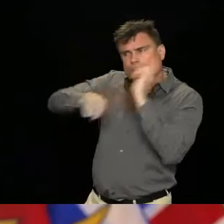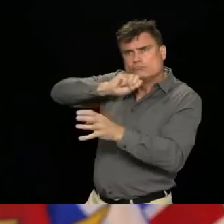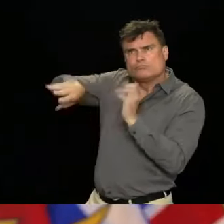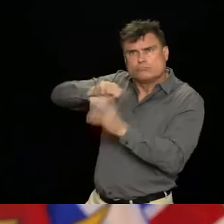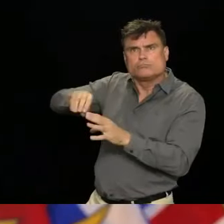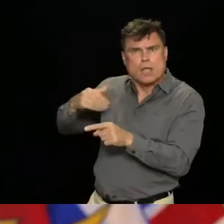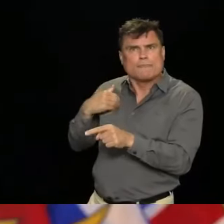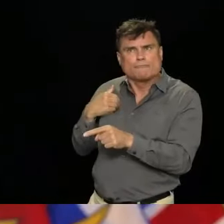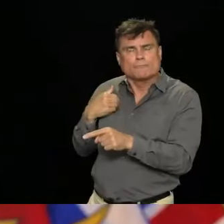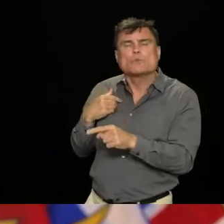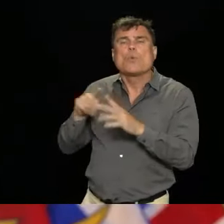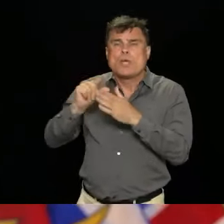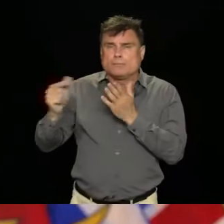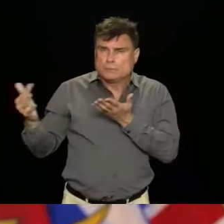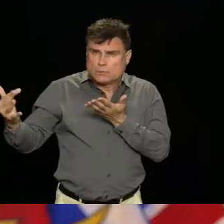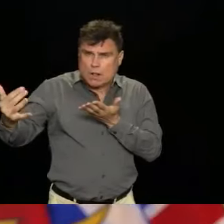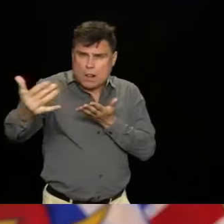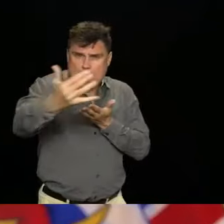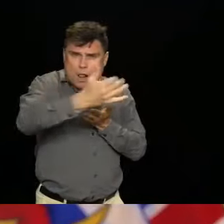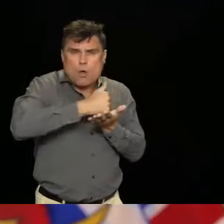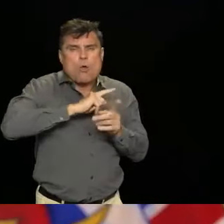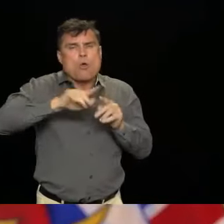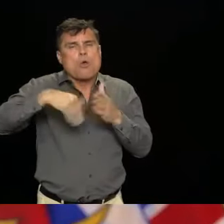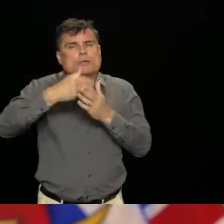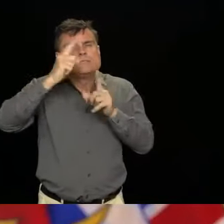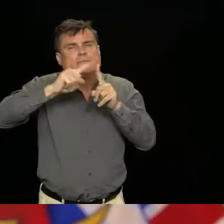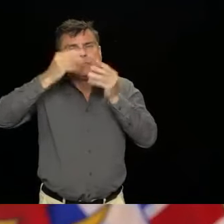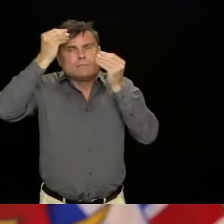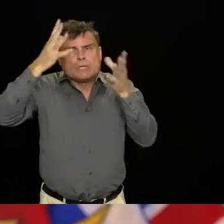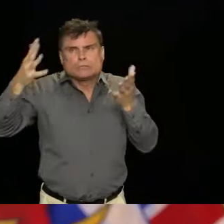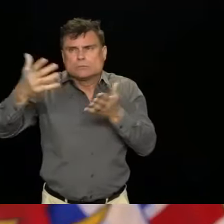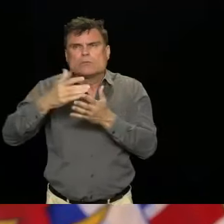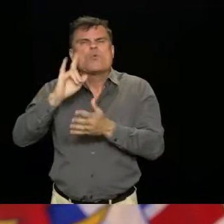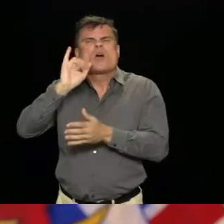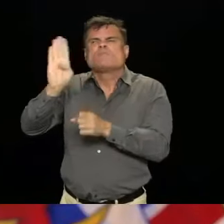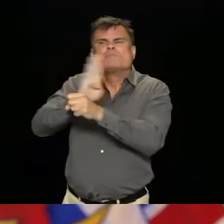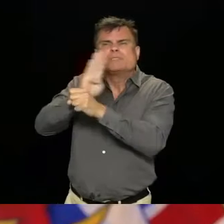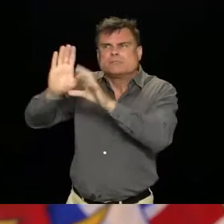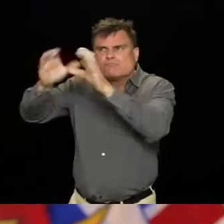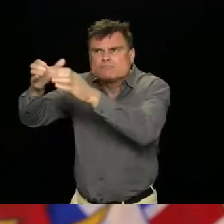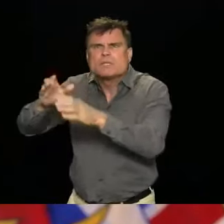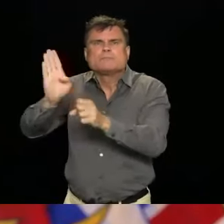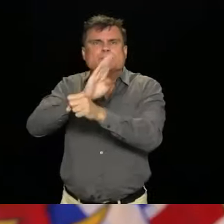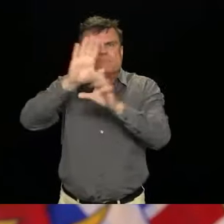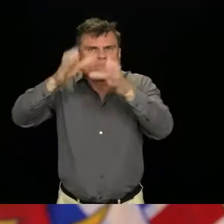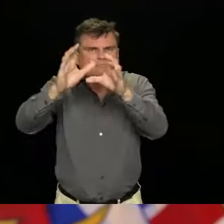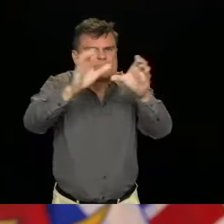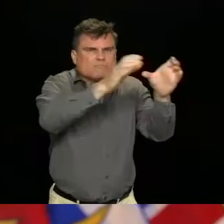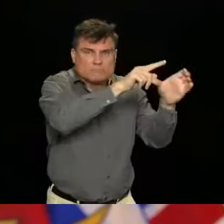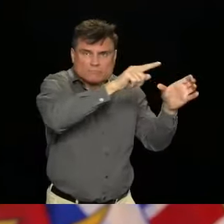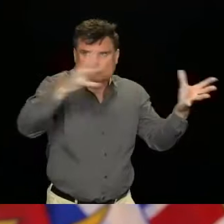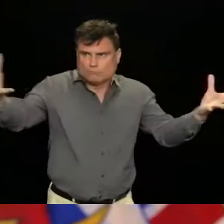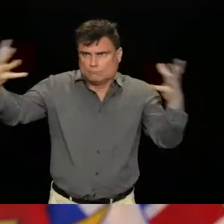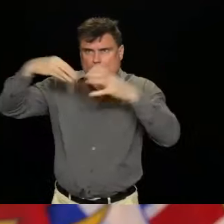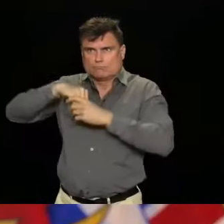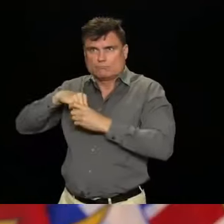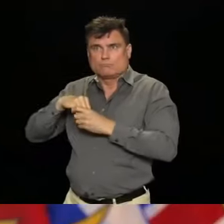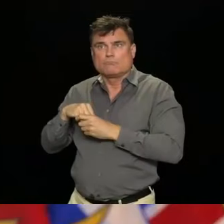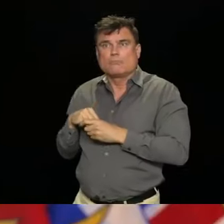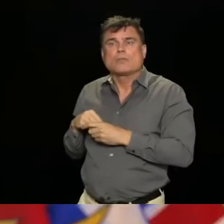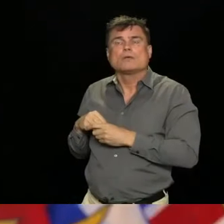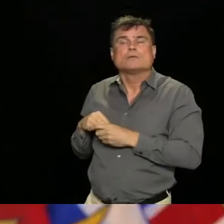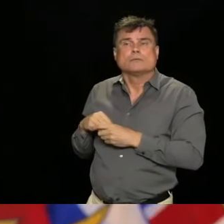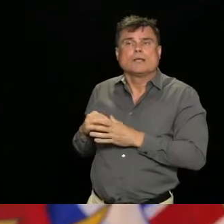all of that information from the individual sectors. We'll be going through what is possible with $1.5 billion, what's short-term and what's